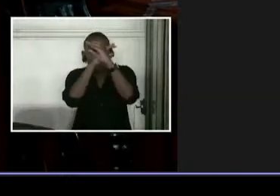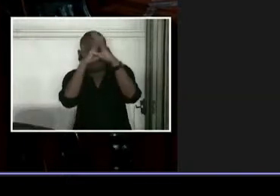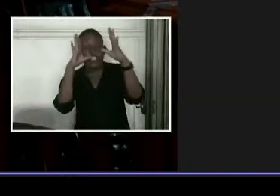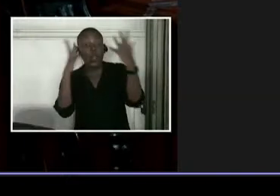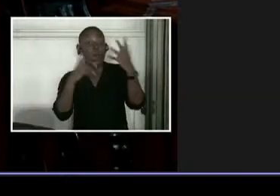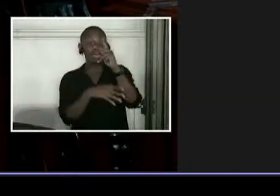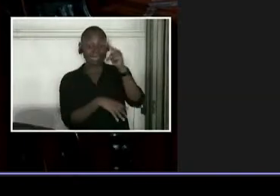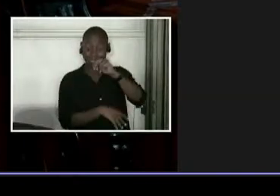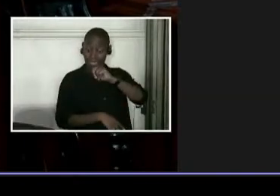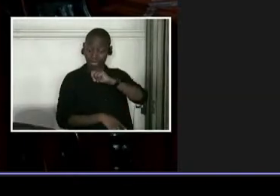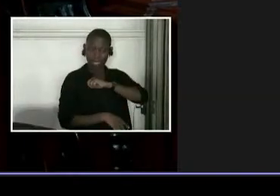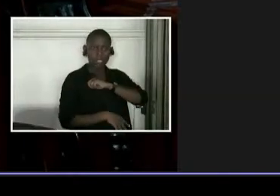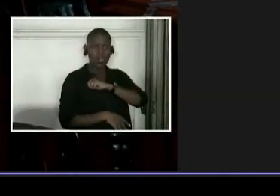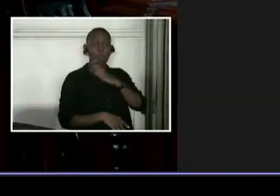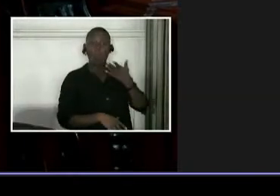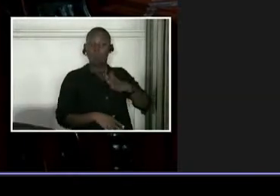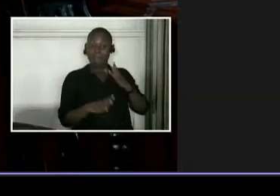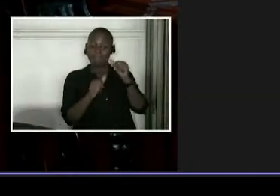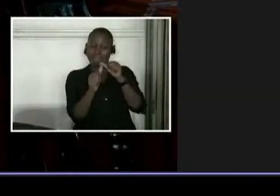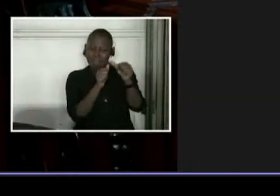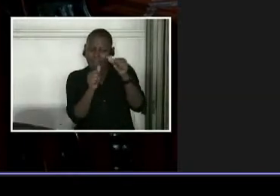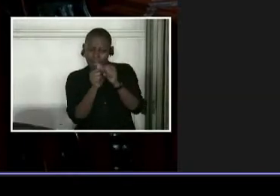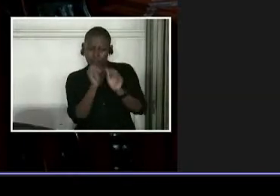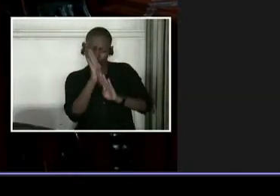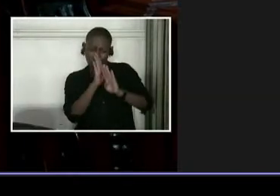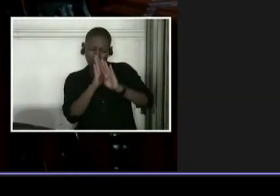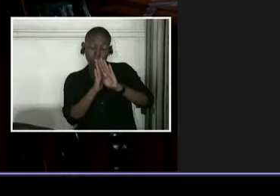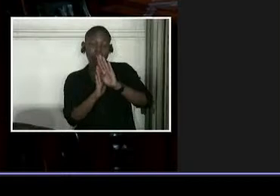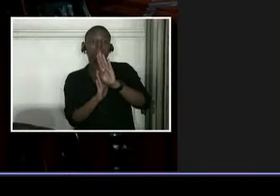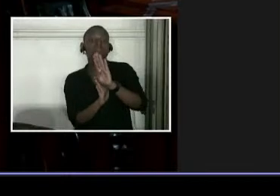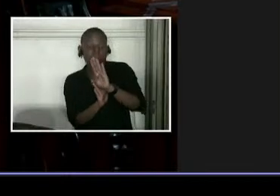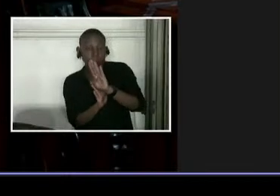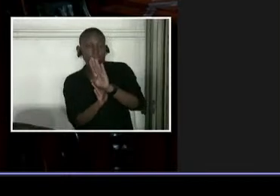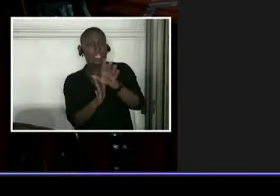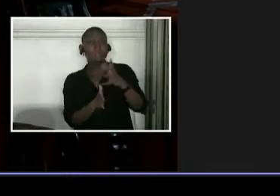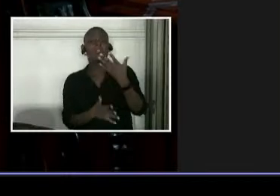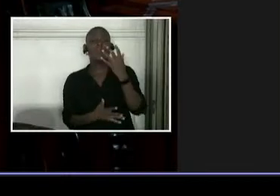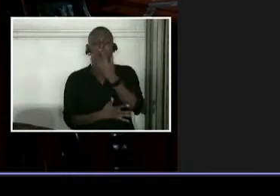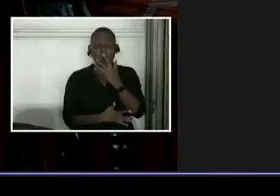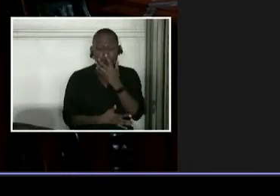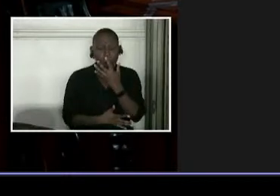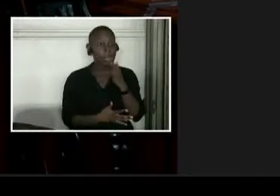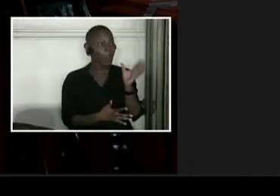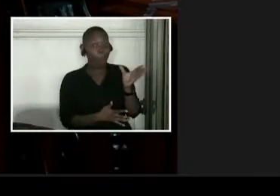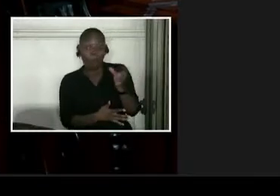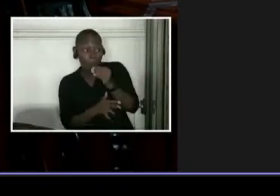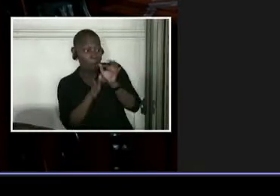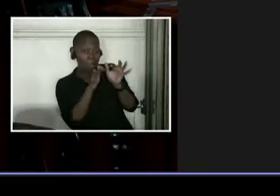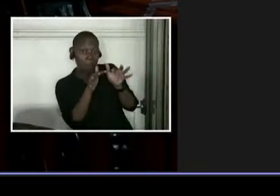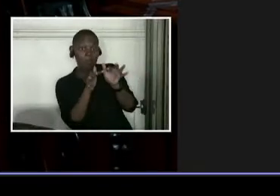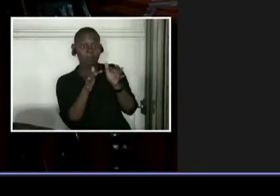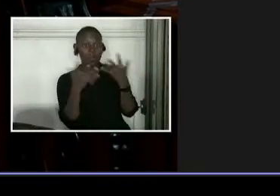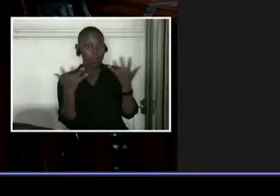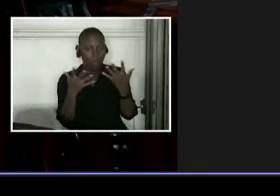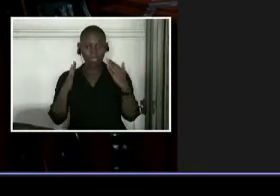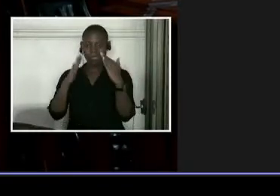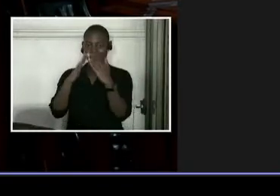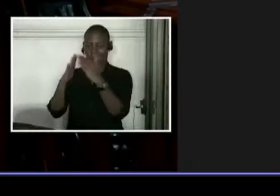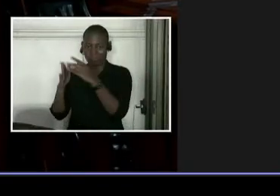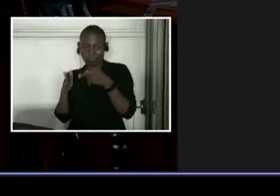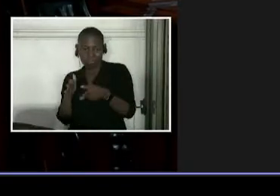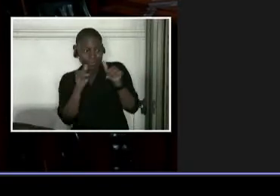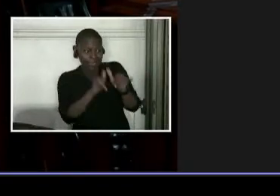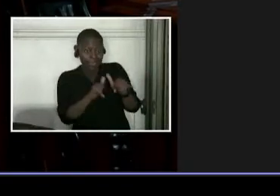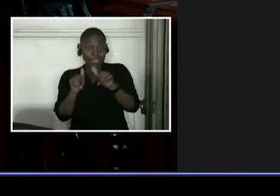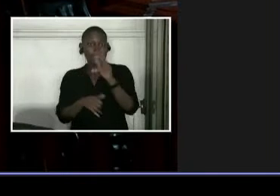KwaZulu-Natal, prosperous, healthy, safe, and warm for all its diverse peoples. As the people of this province, we started